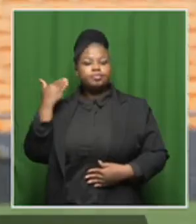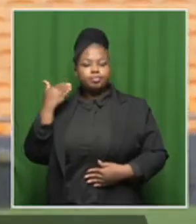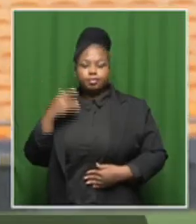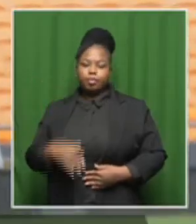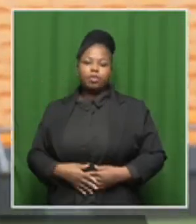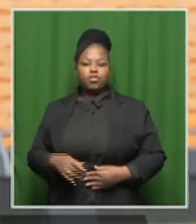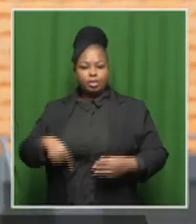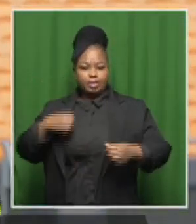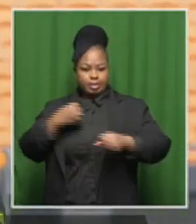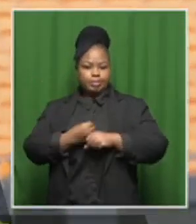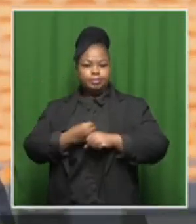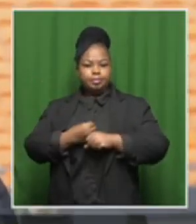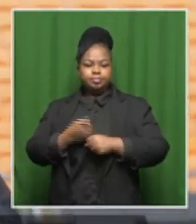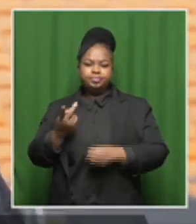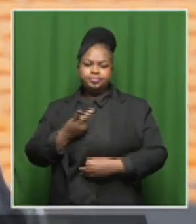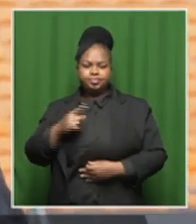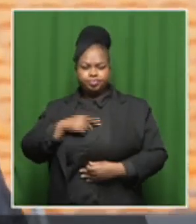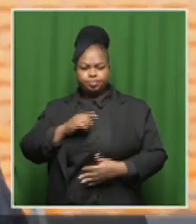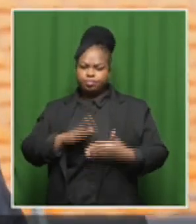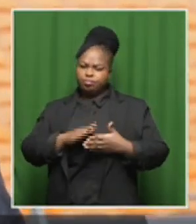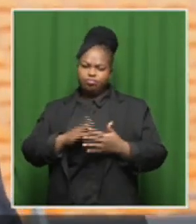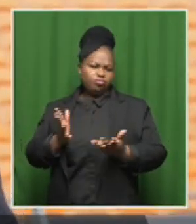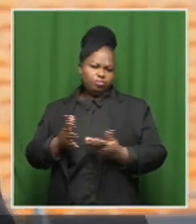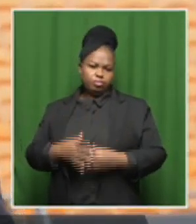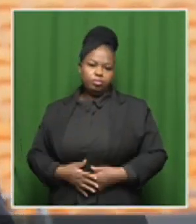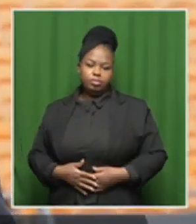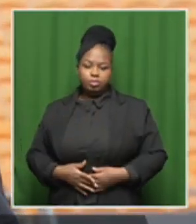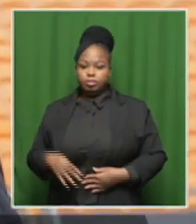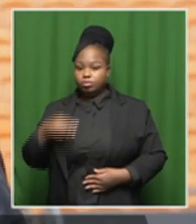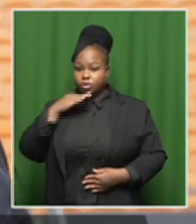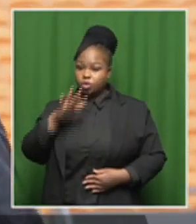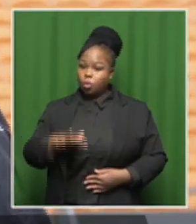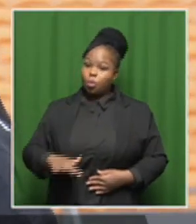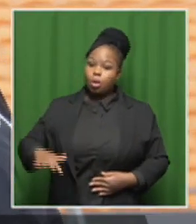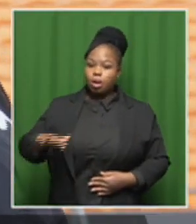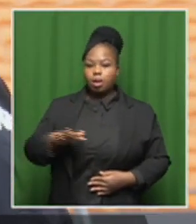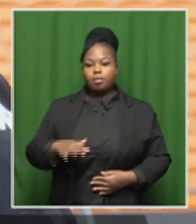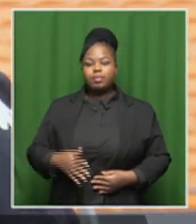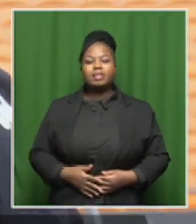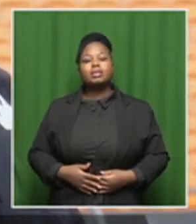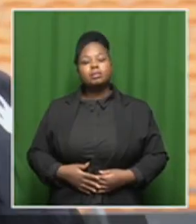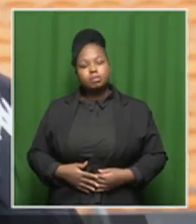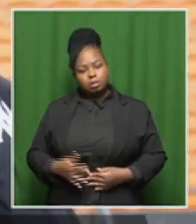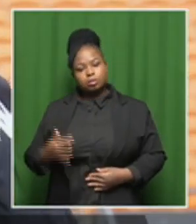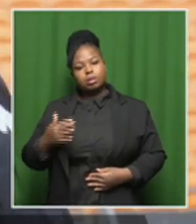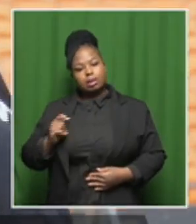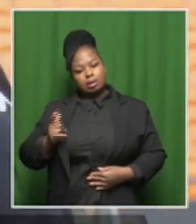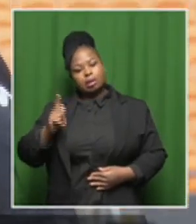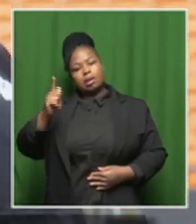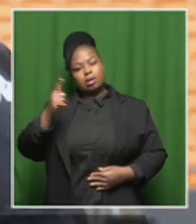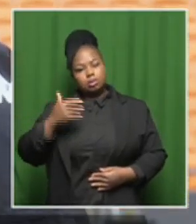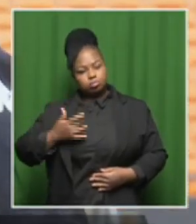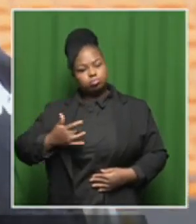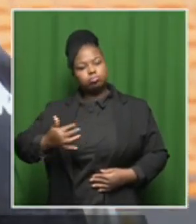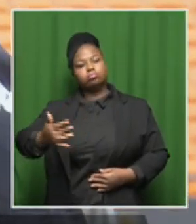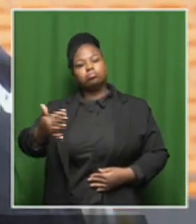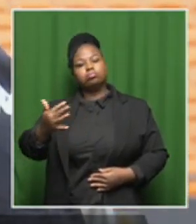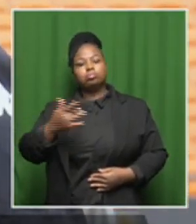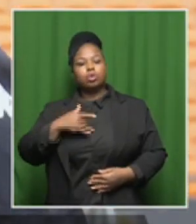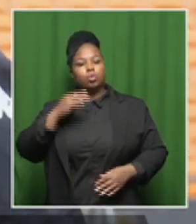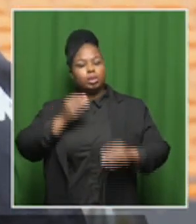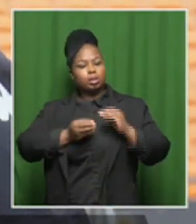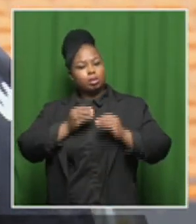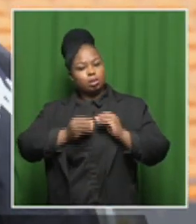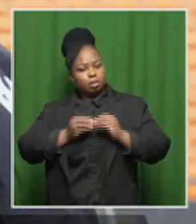year, and that's the sole reason. It's not the entire pitch, but with time and the pitch coming to the end of